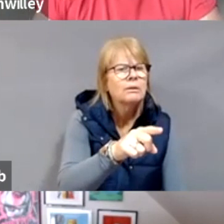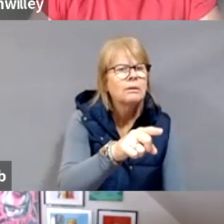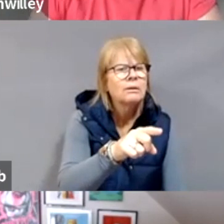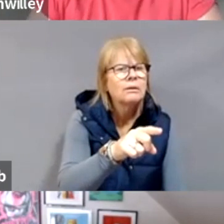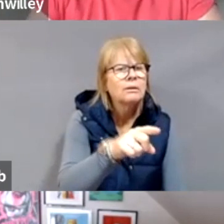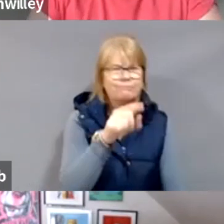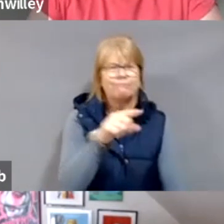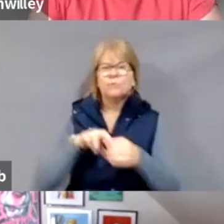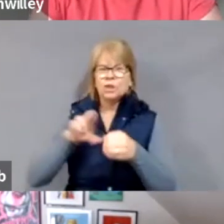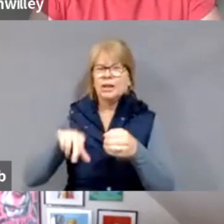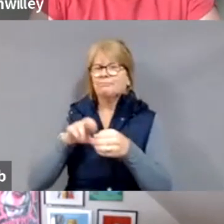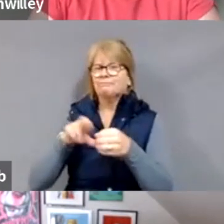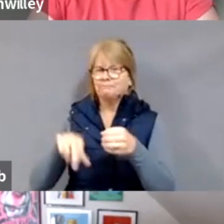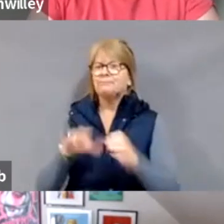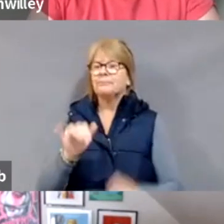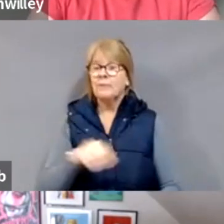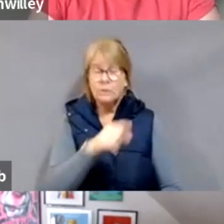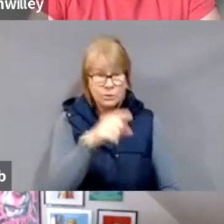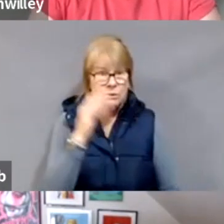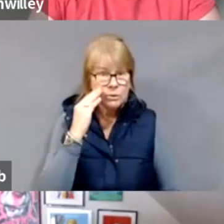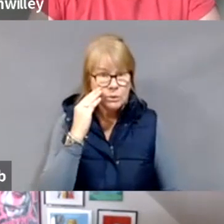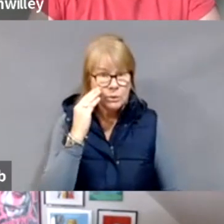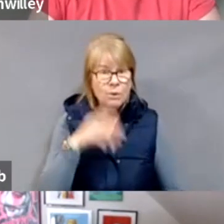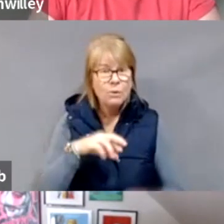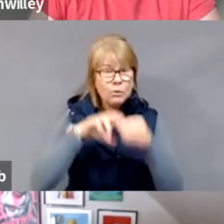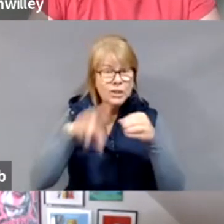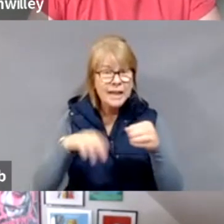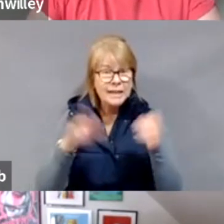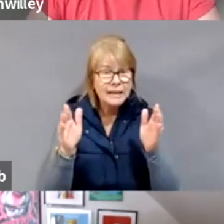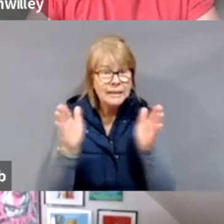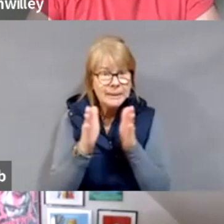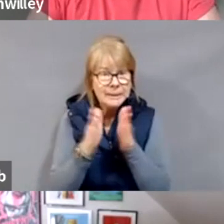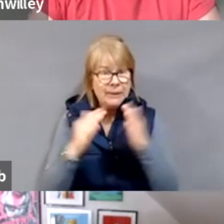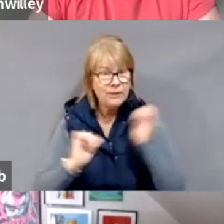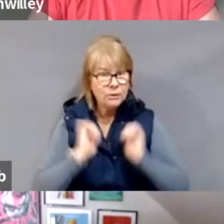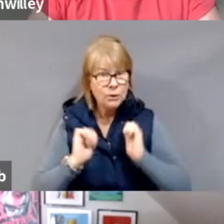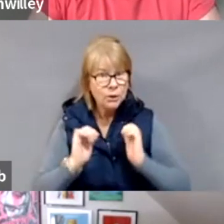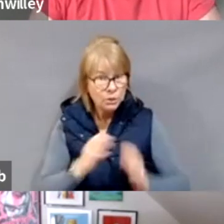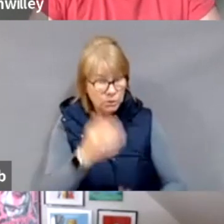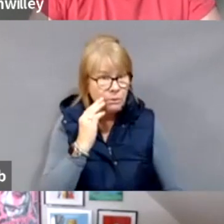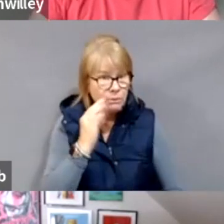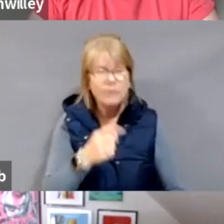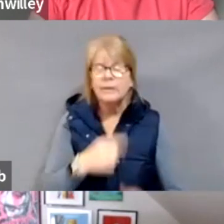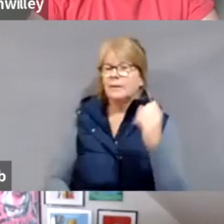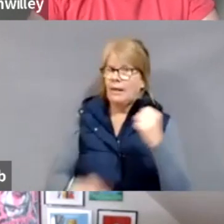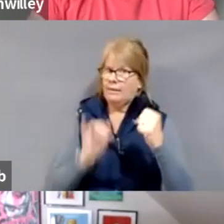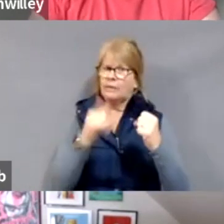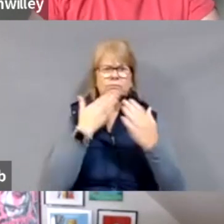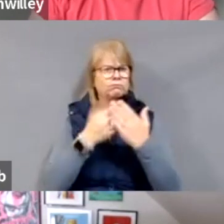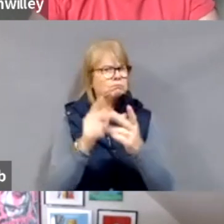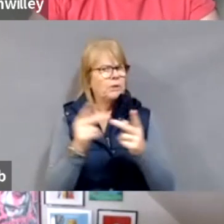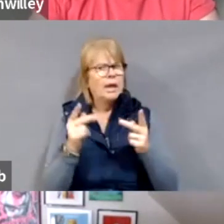I'm in Regina. Yeah. Regina. Do you know Regina Little Theater? I do. Yeah. I mean, that's a great place